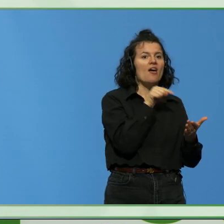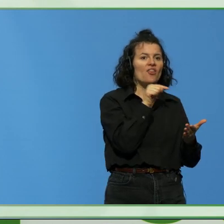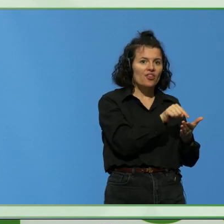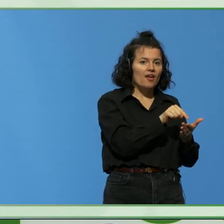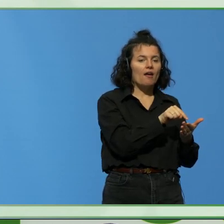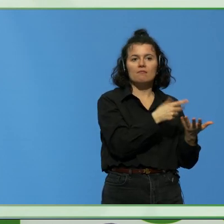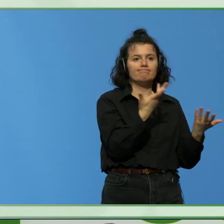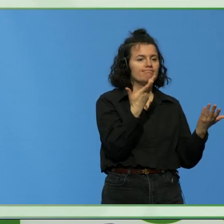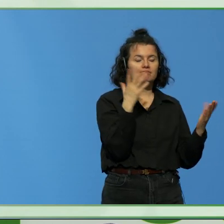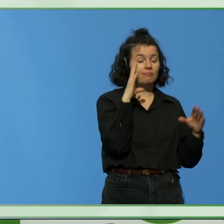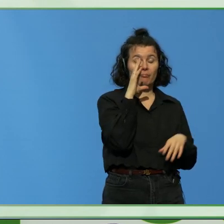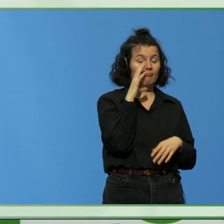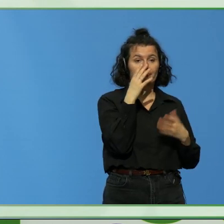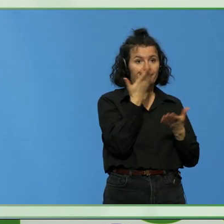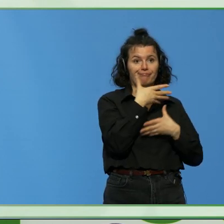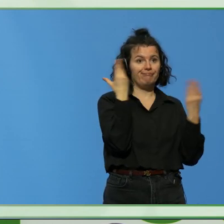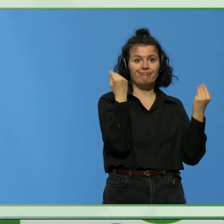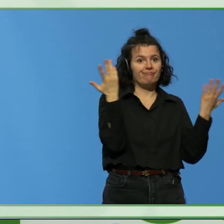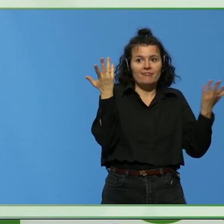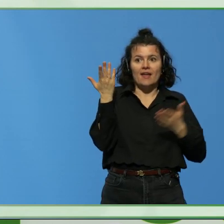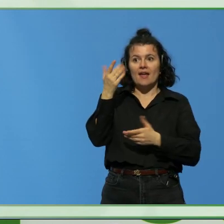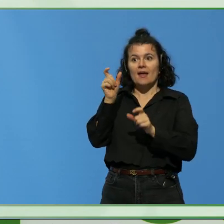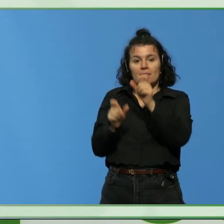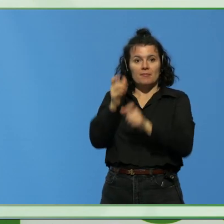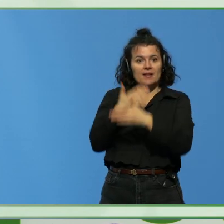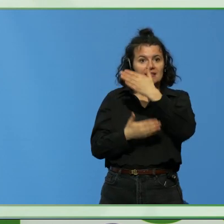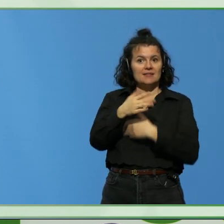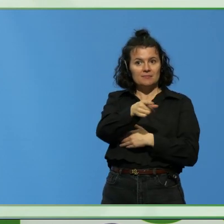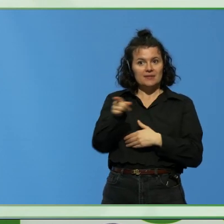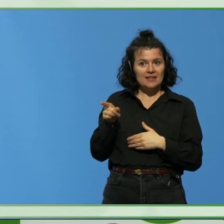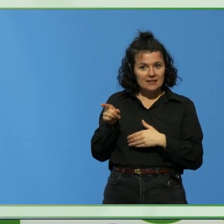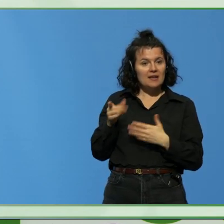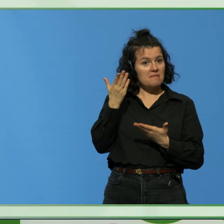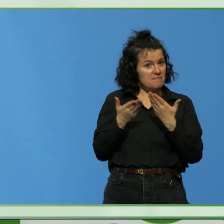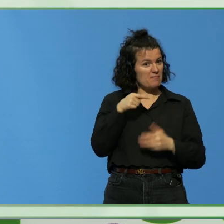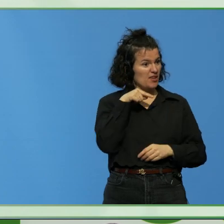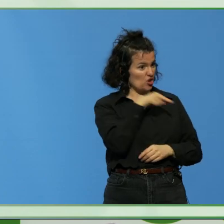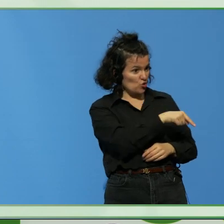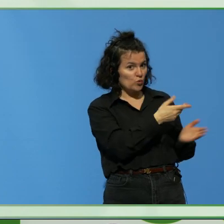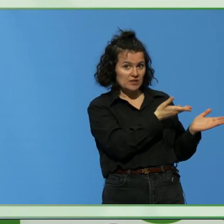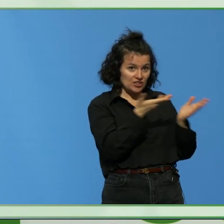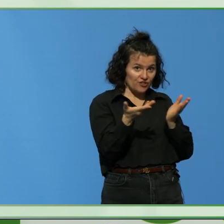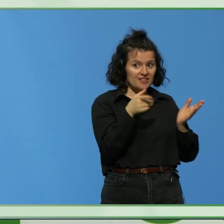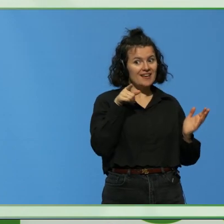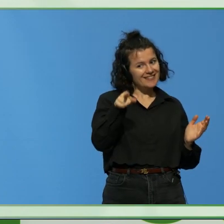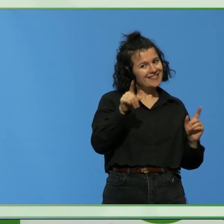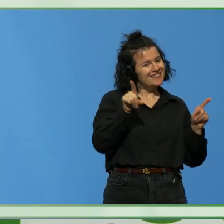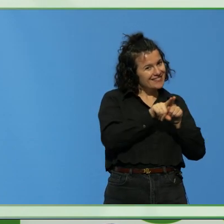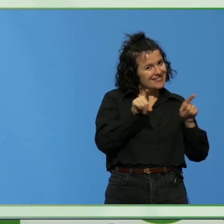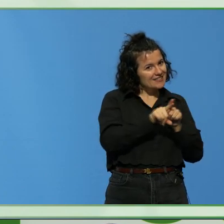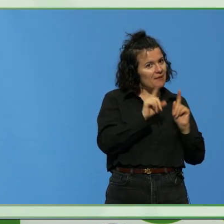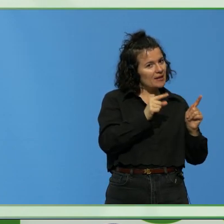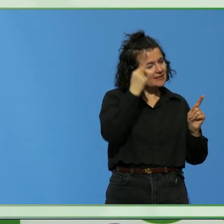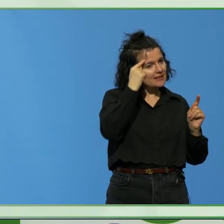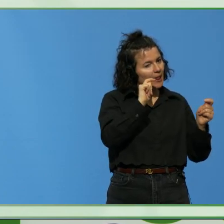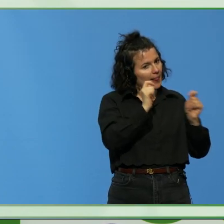segment of population that might require a slightly different approach to their problem and services. So I try and bring that into their